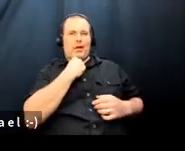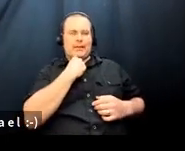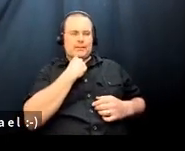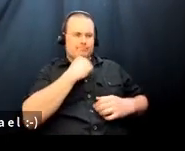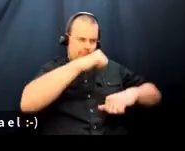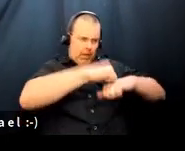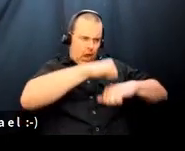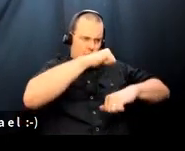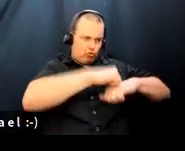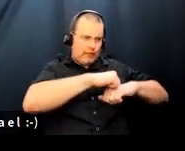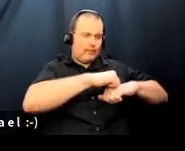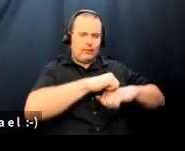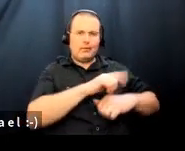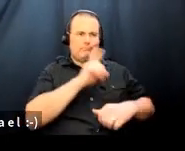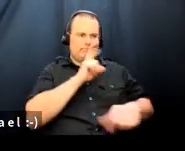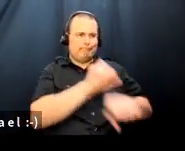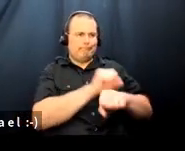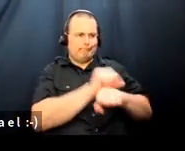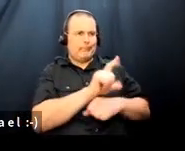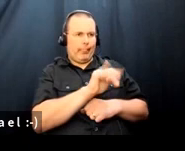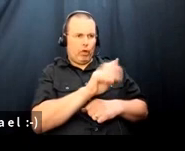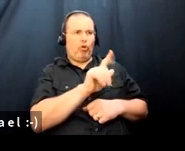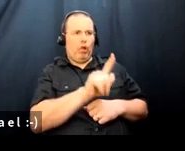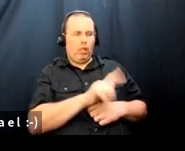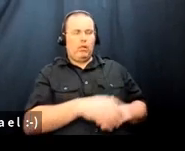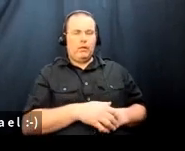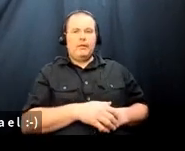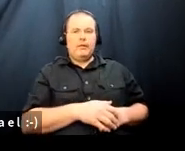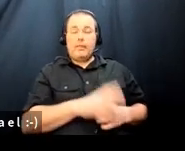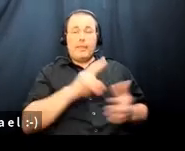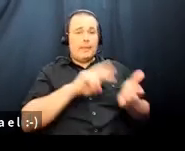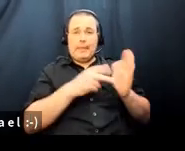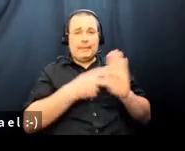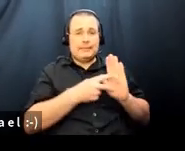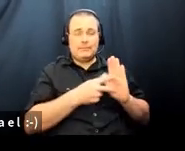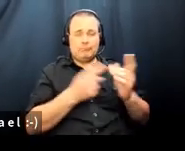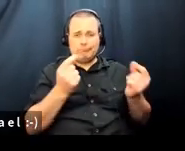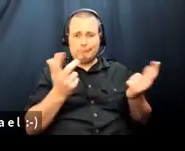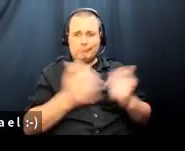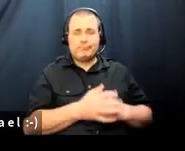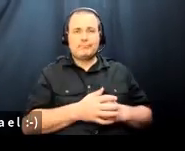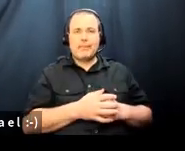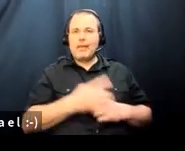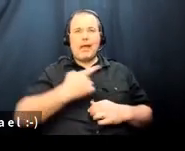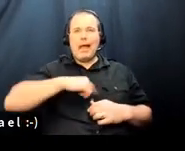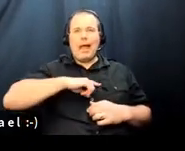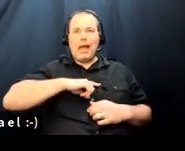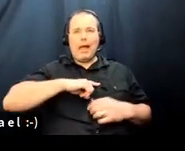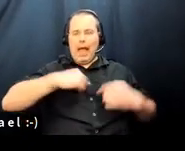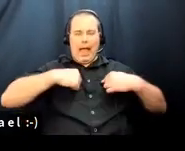Concrete and literal. That means I don't have the ability to